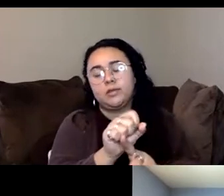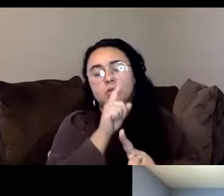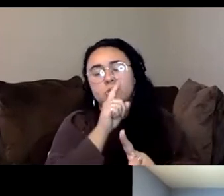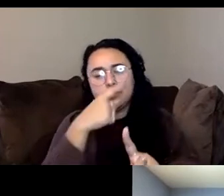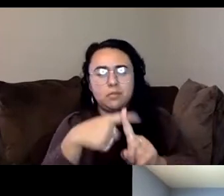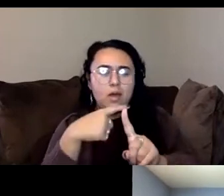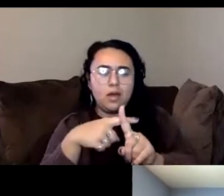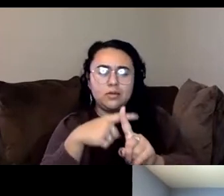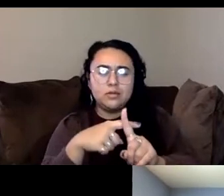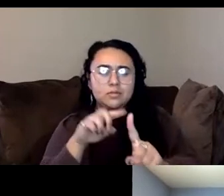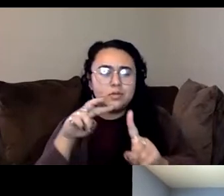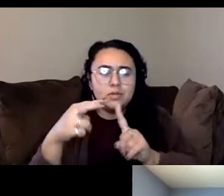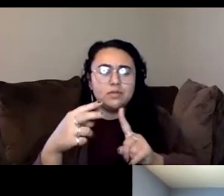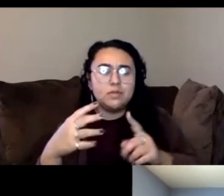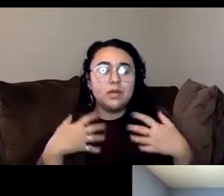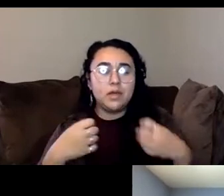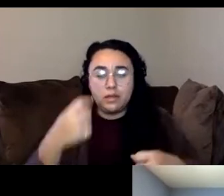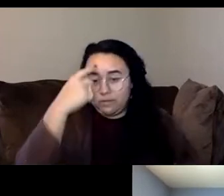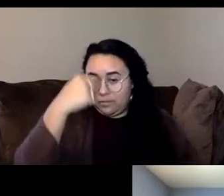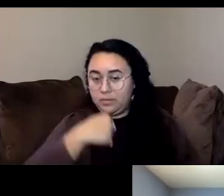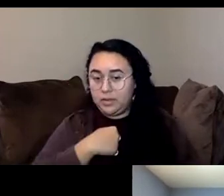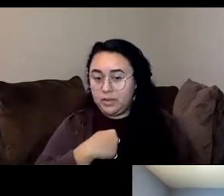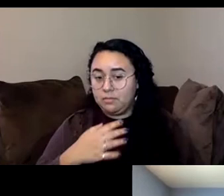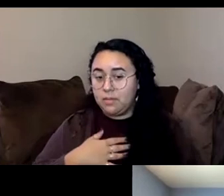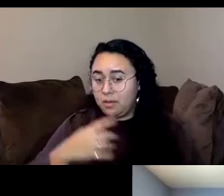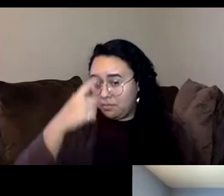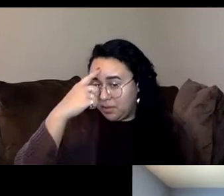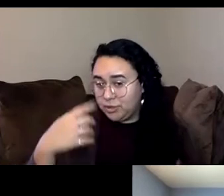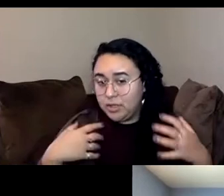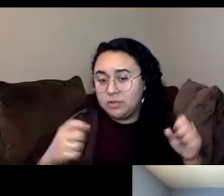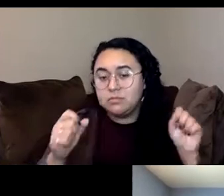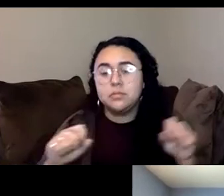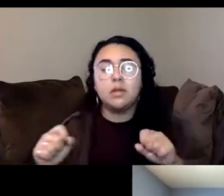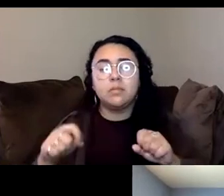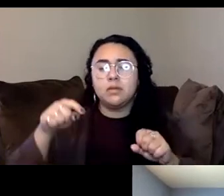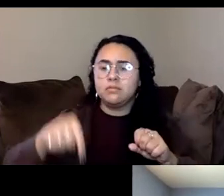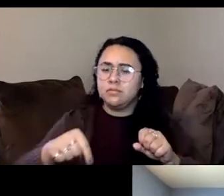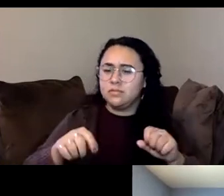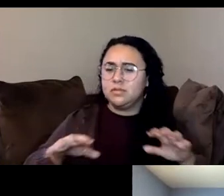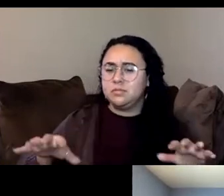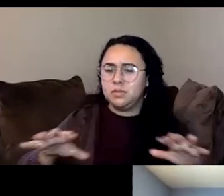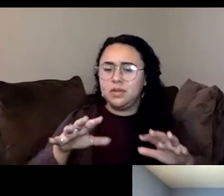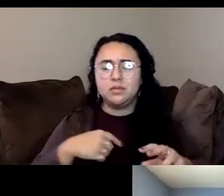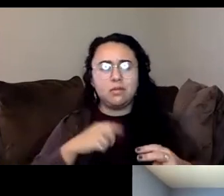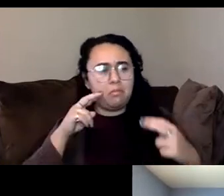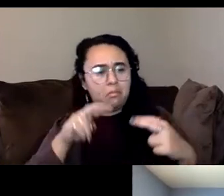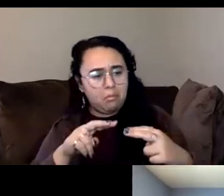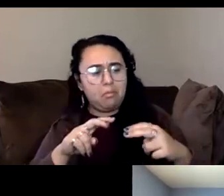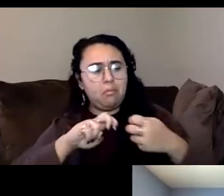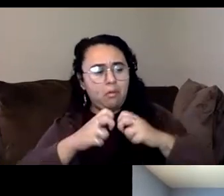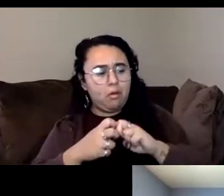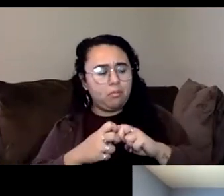it's really healthy for my mental health, frankly, to be able to be in this space where we look at problems and